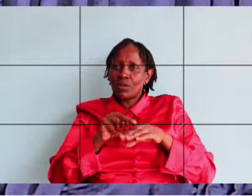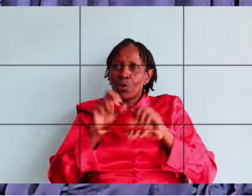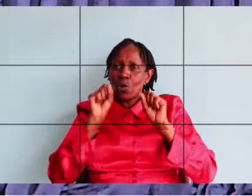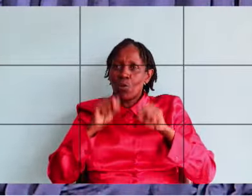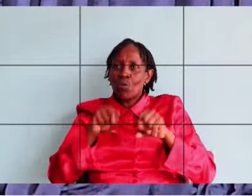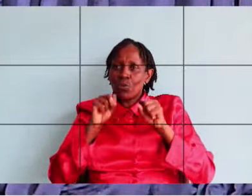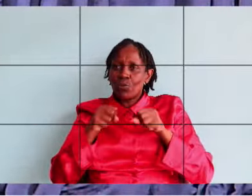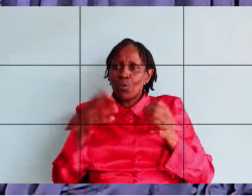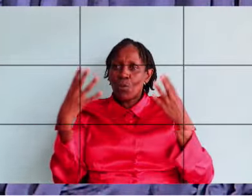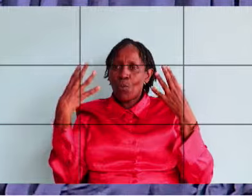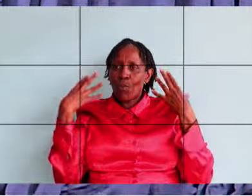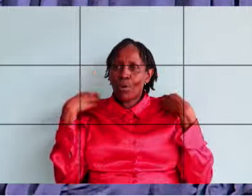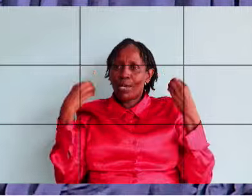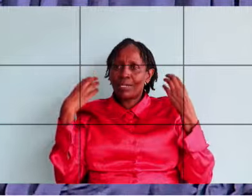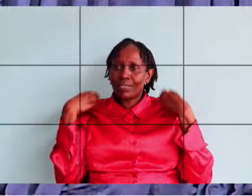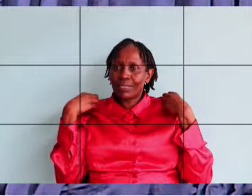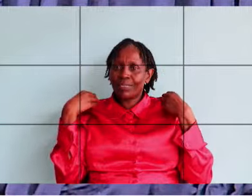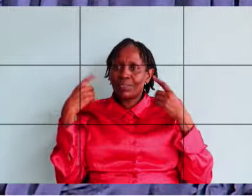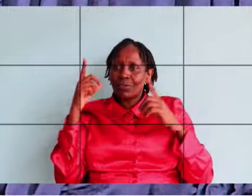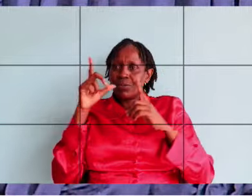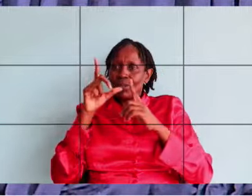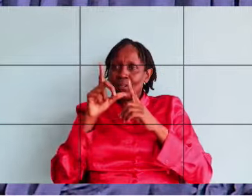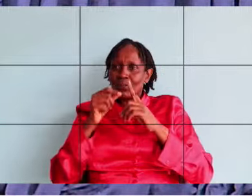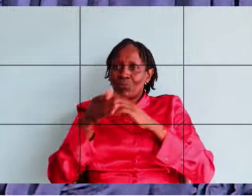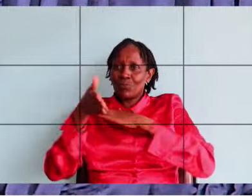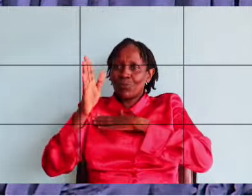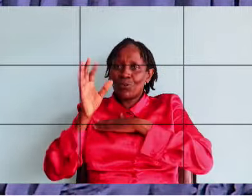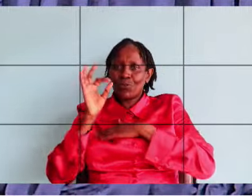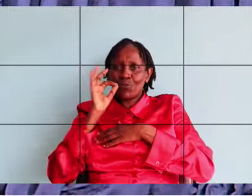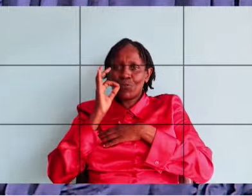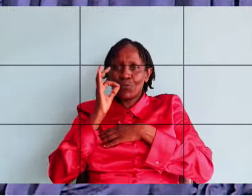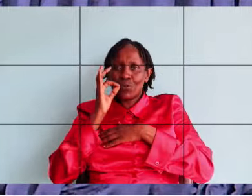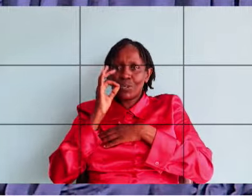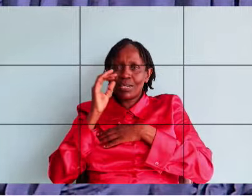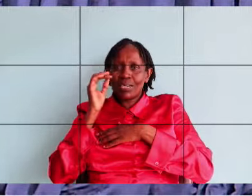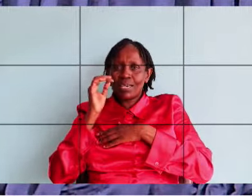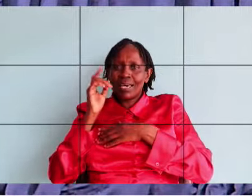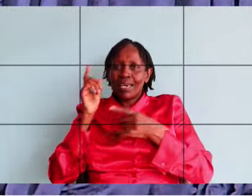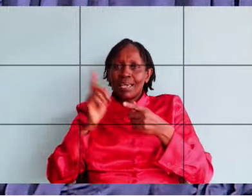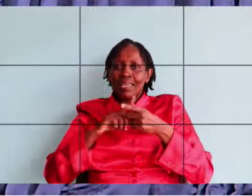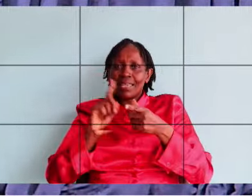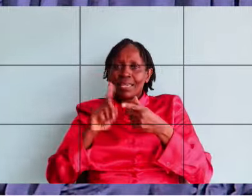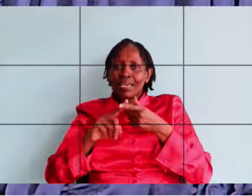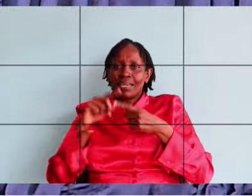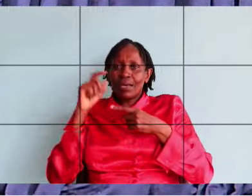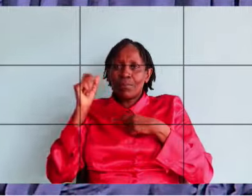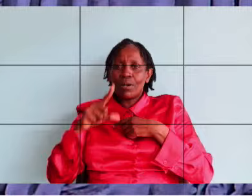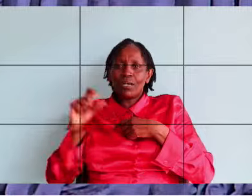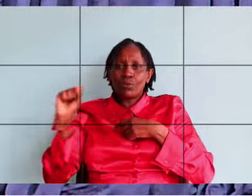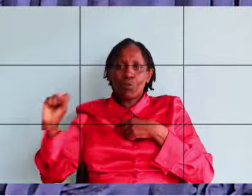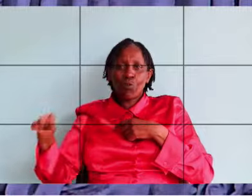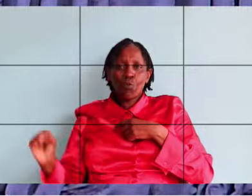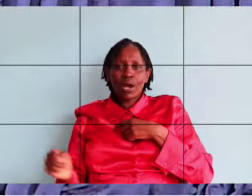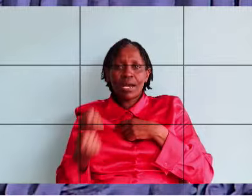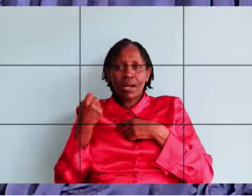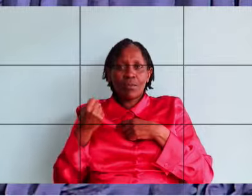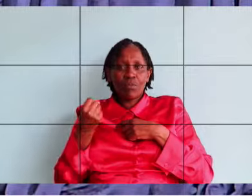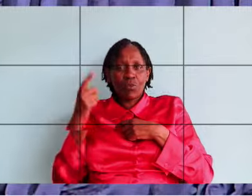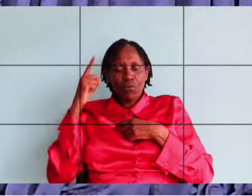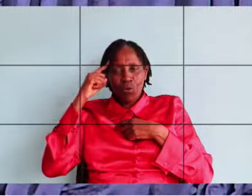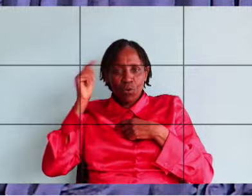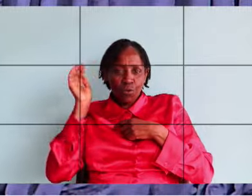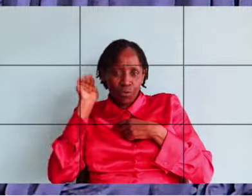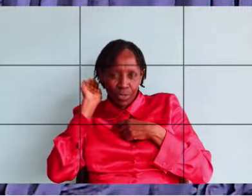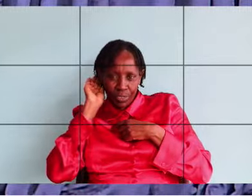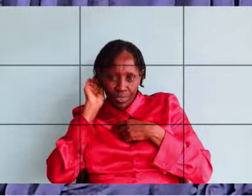and bring the word of God to fruit, then we must wake up to the call for obedience to the word of